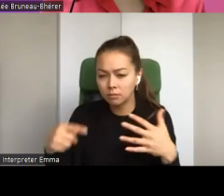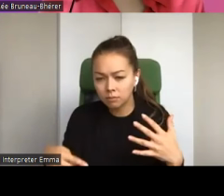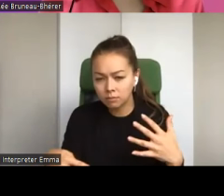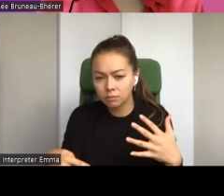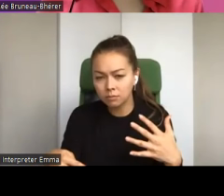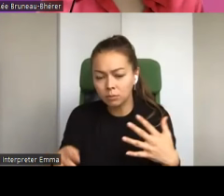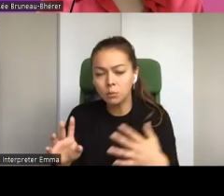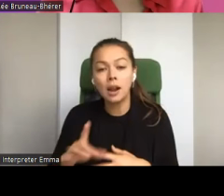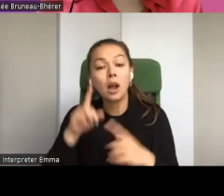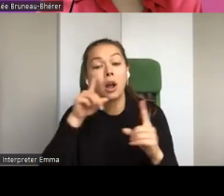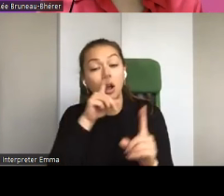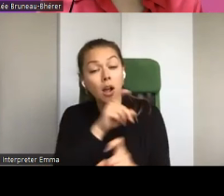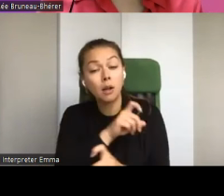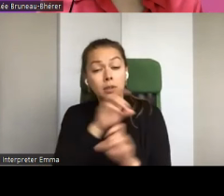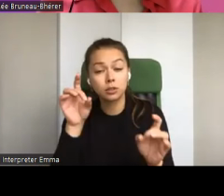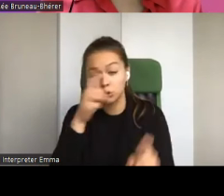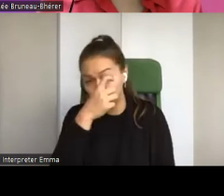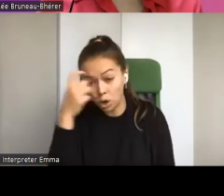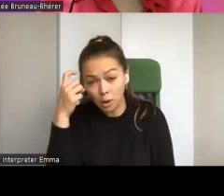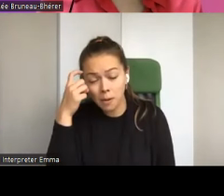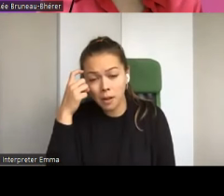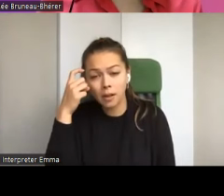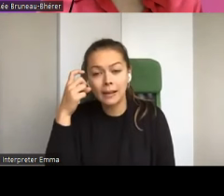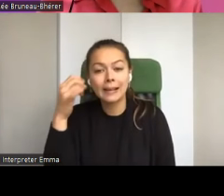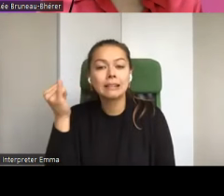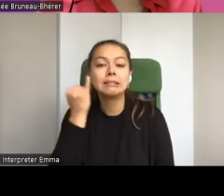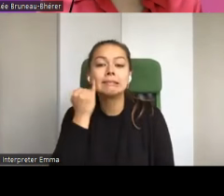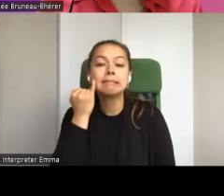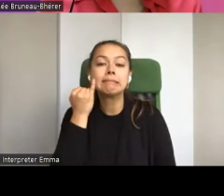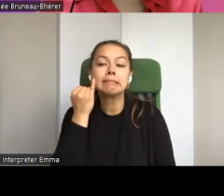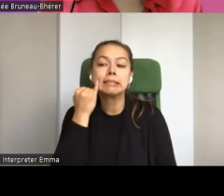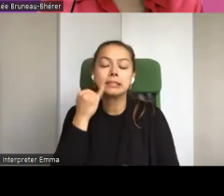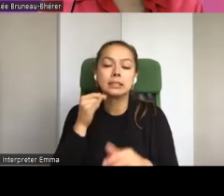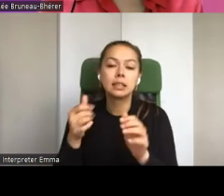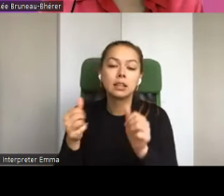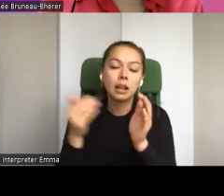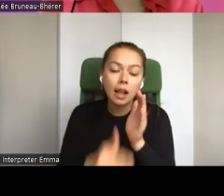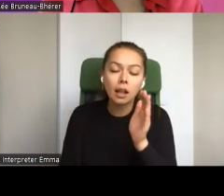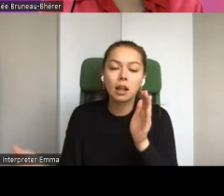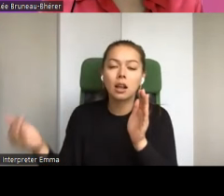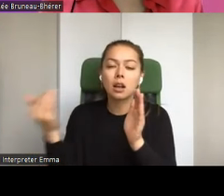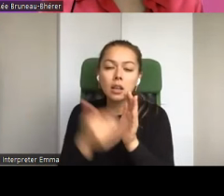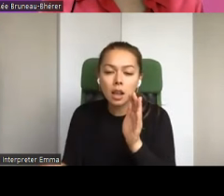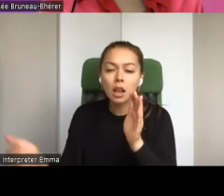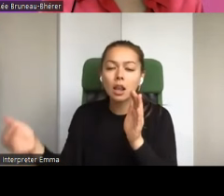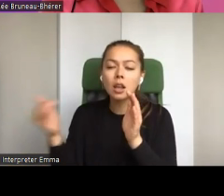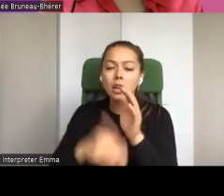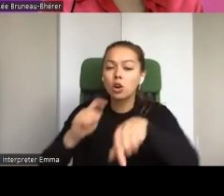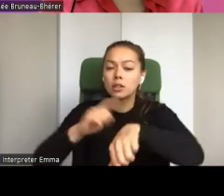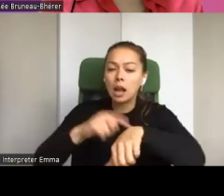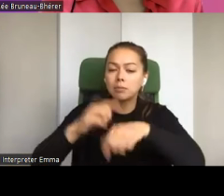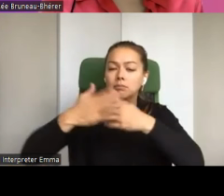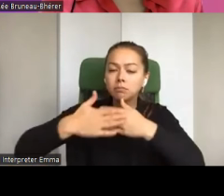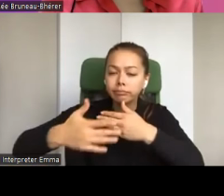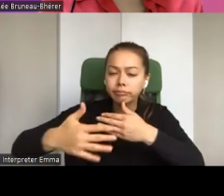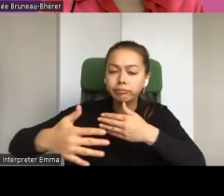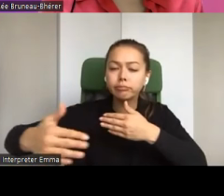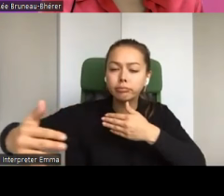about repeated or prolonged actions. Perhaps the better way of thinking of this